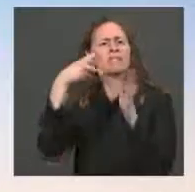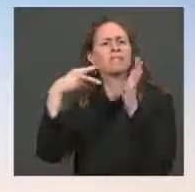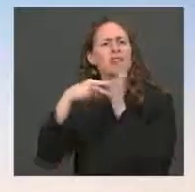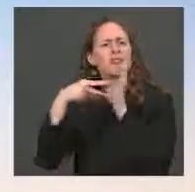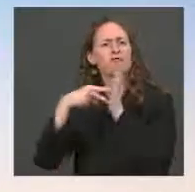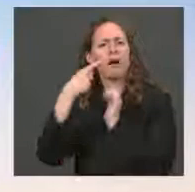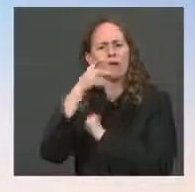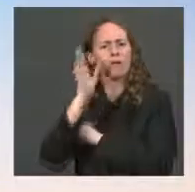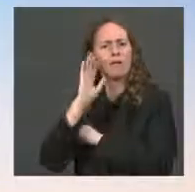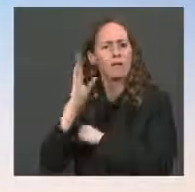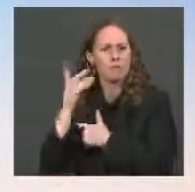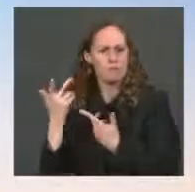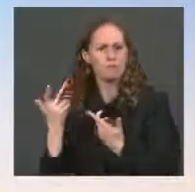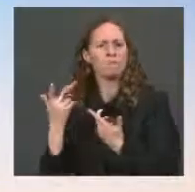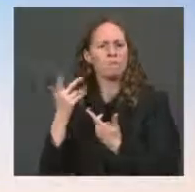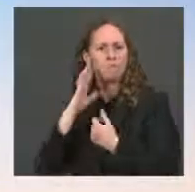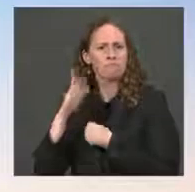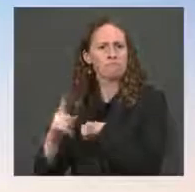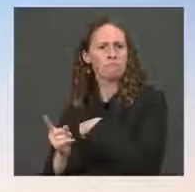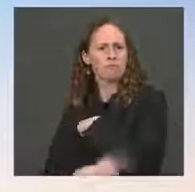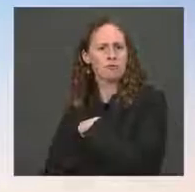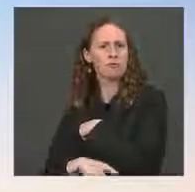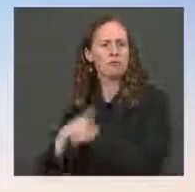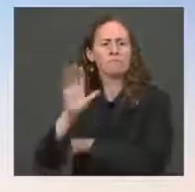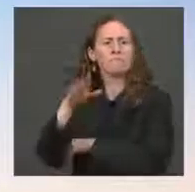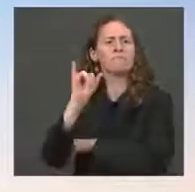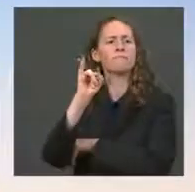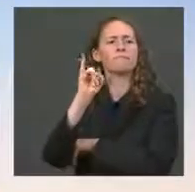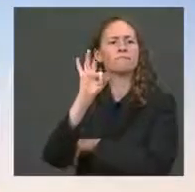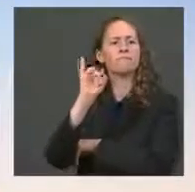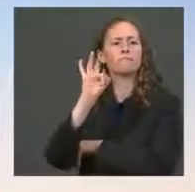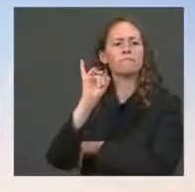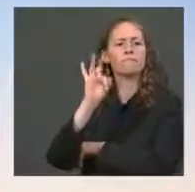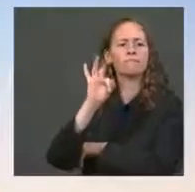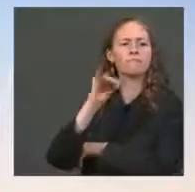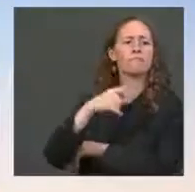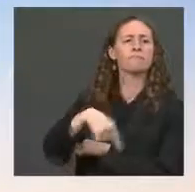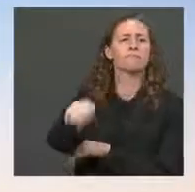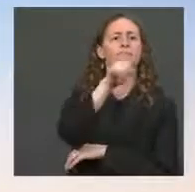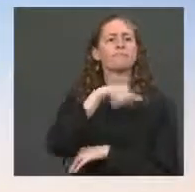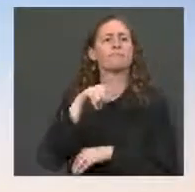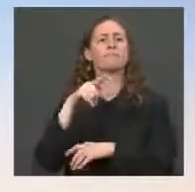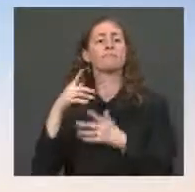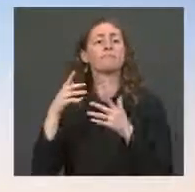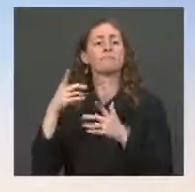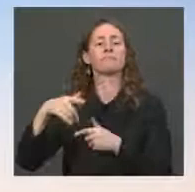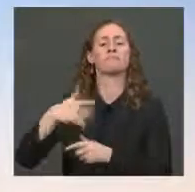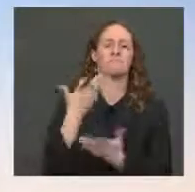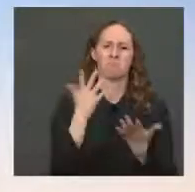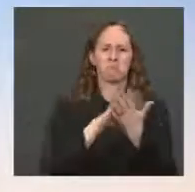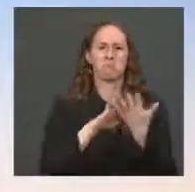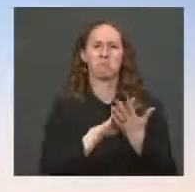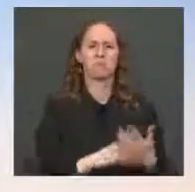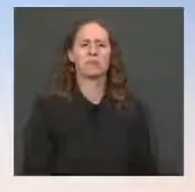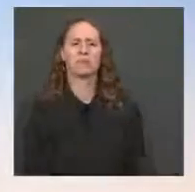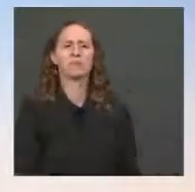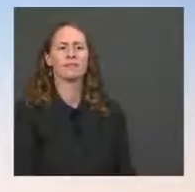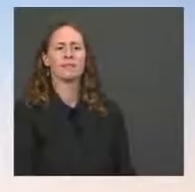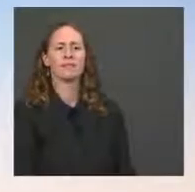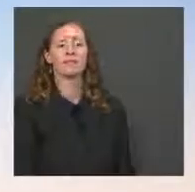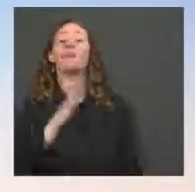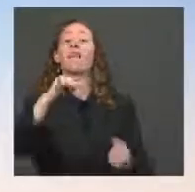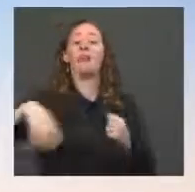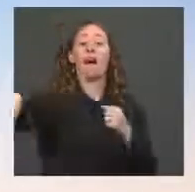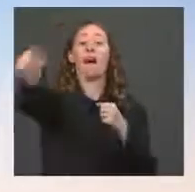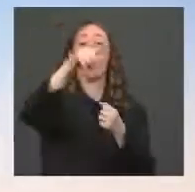make less than $400,000 a year? No, we don't. But I'd also say that this is an idea put forward.